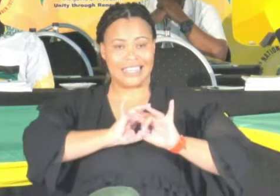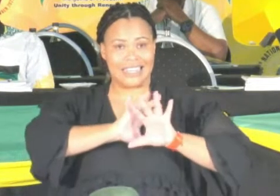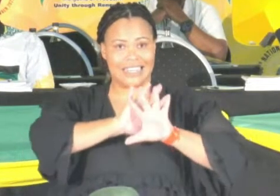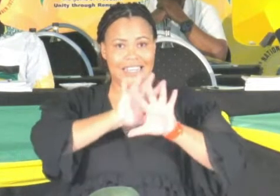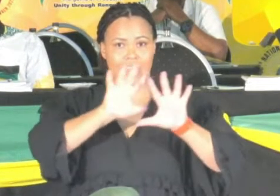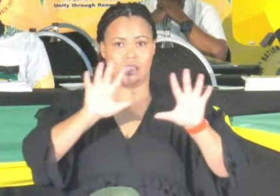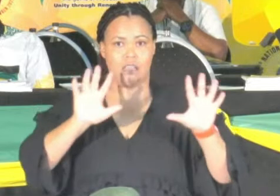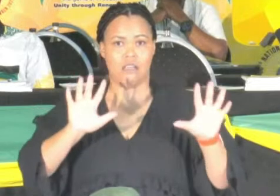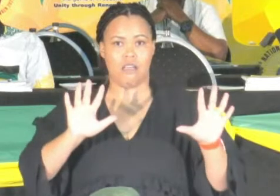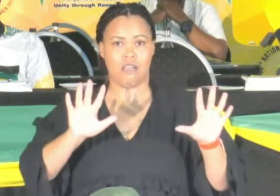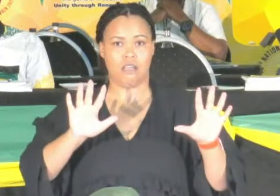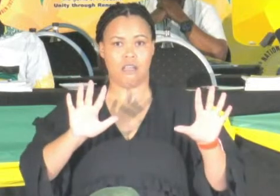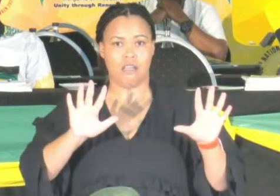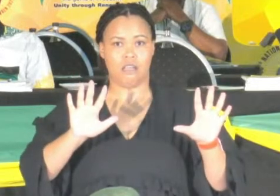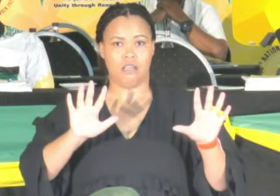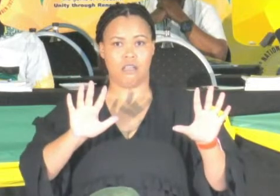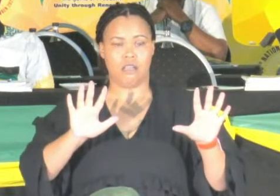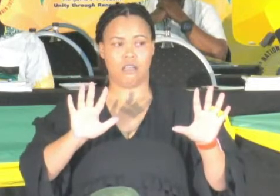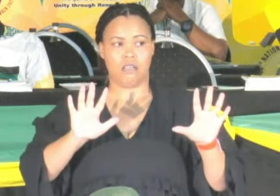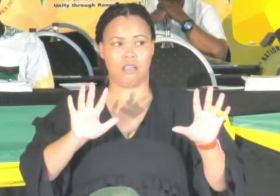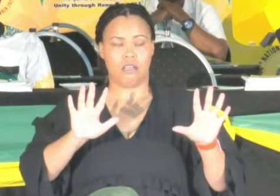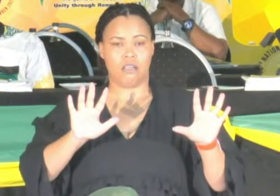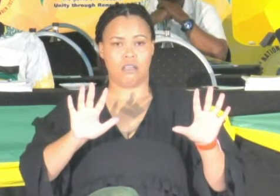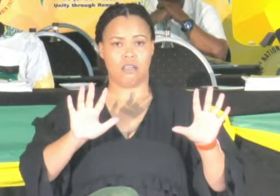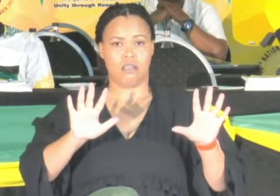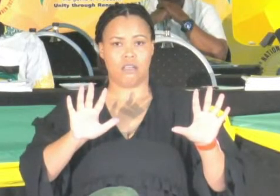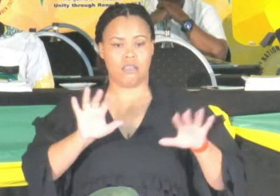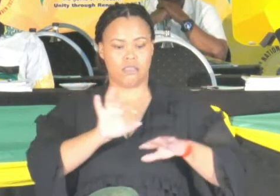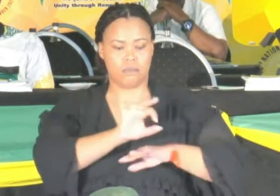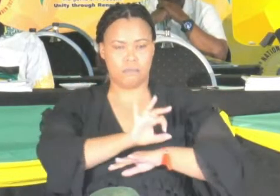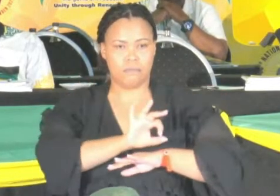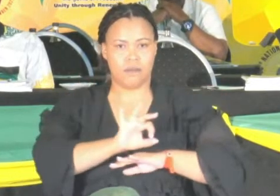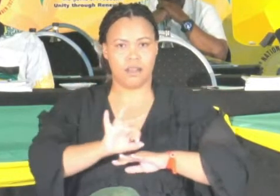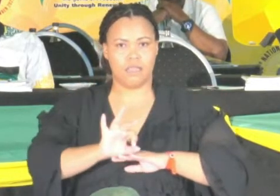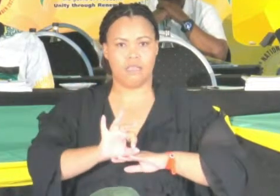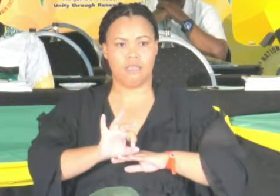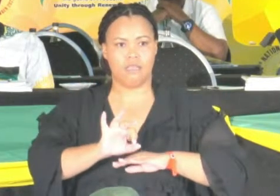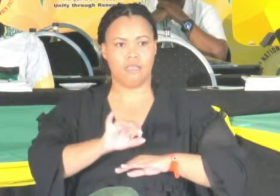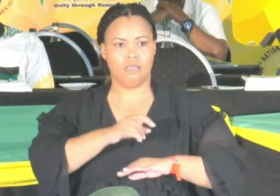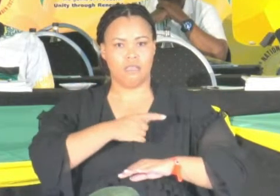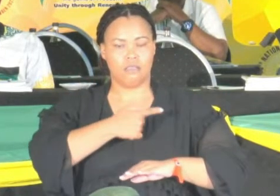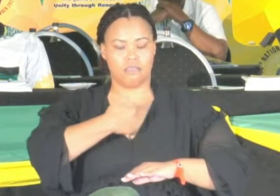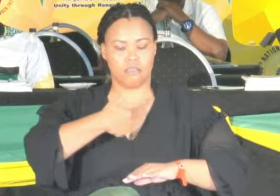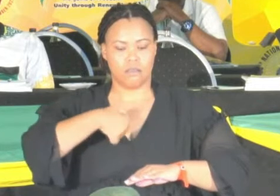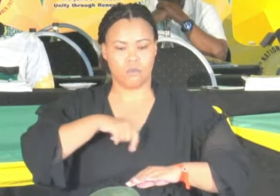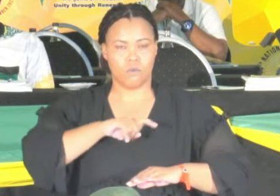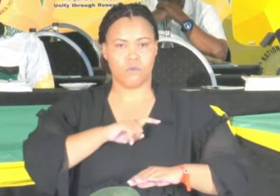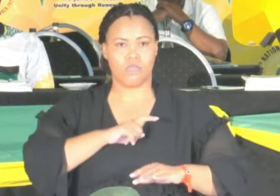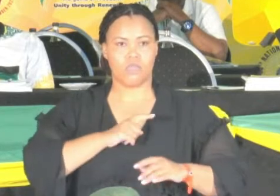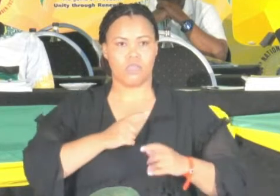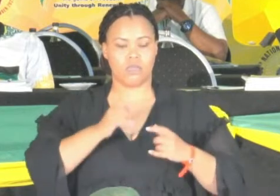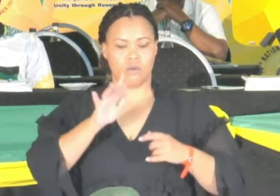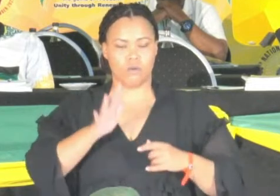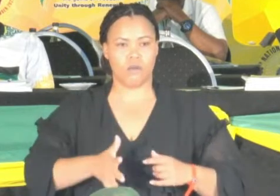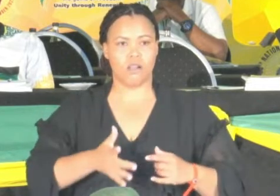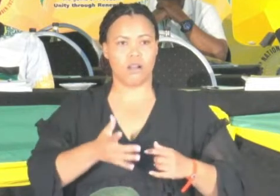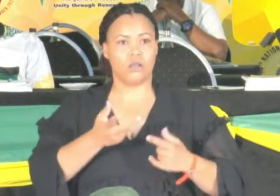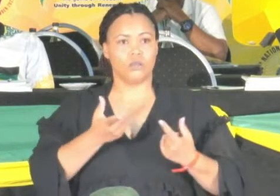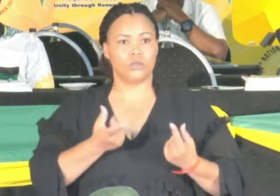that will directly address the crises that confront our country